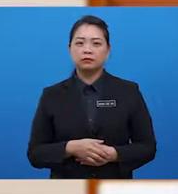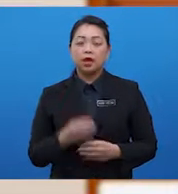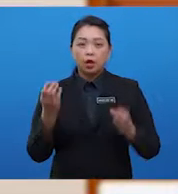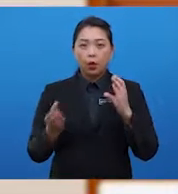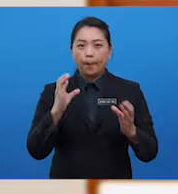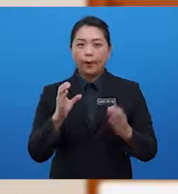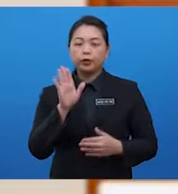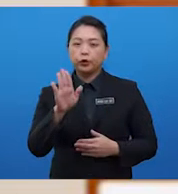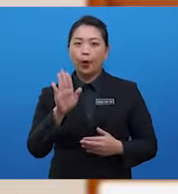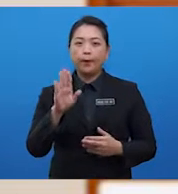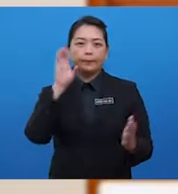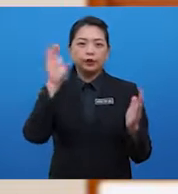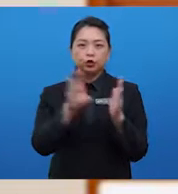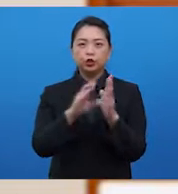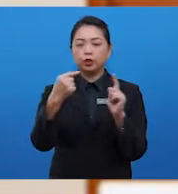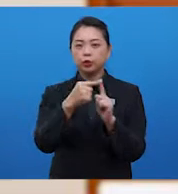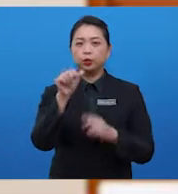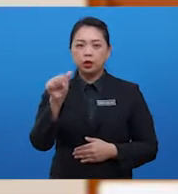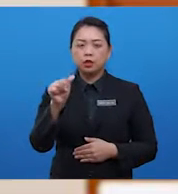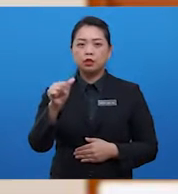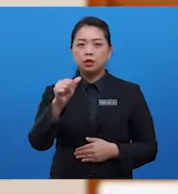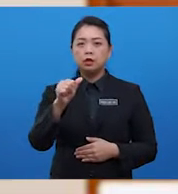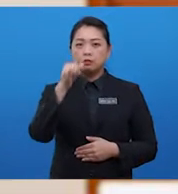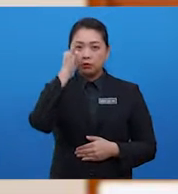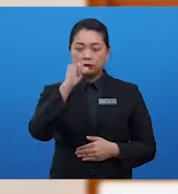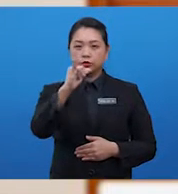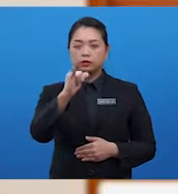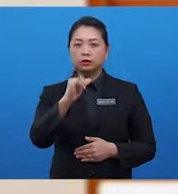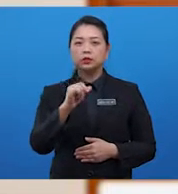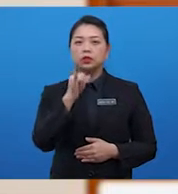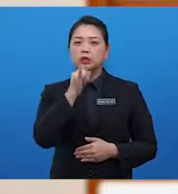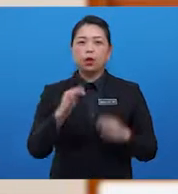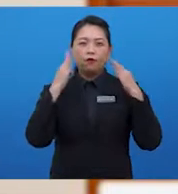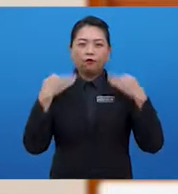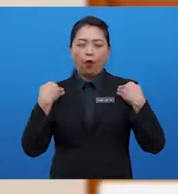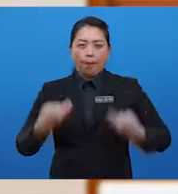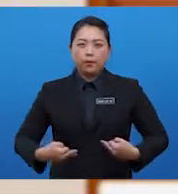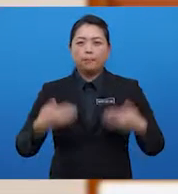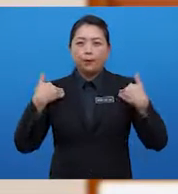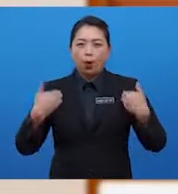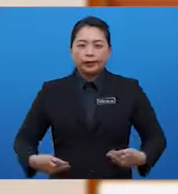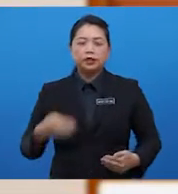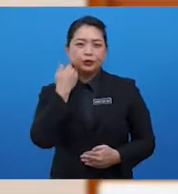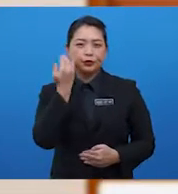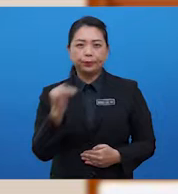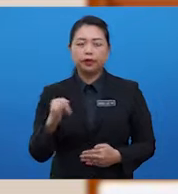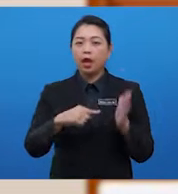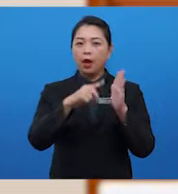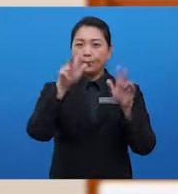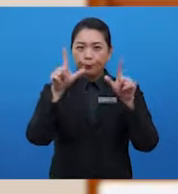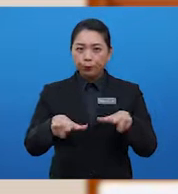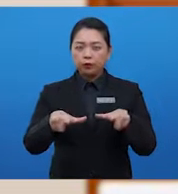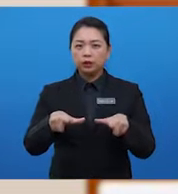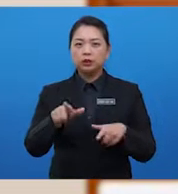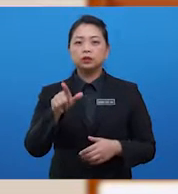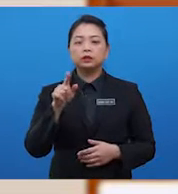Comparing your picture to a rhinoceros is a form of body shaming. Putting thirst pictures on